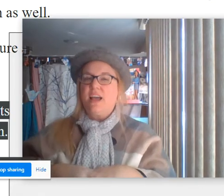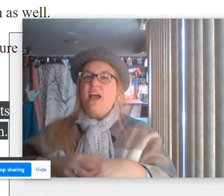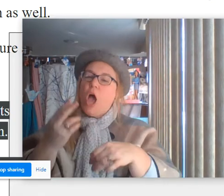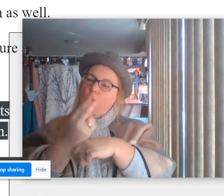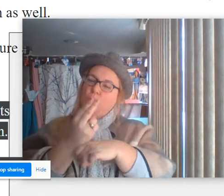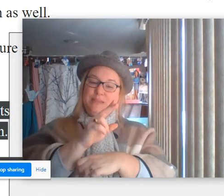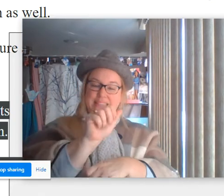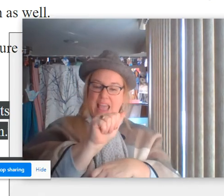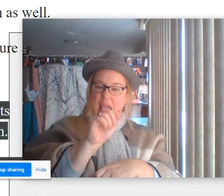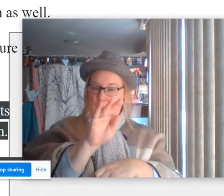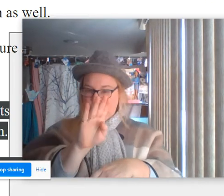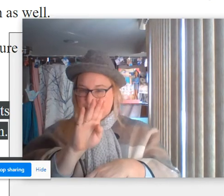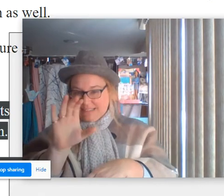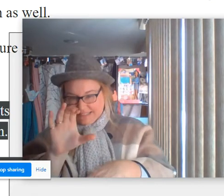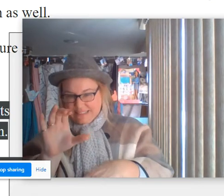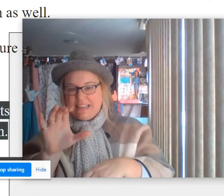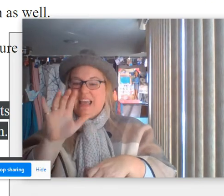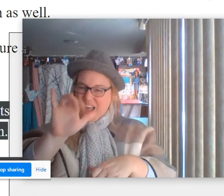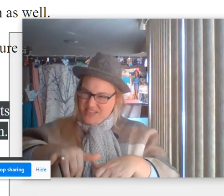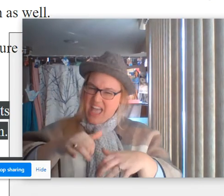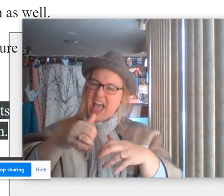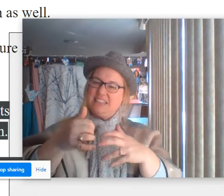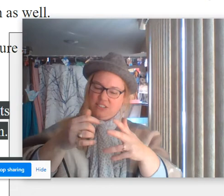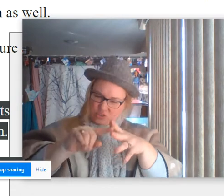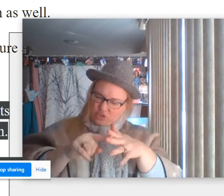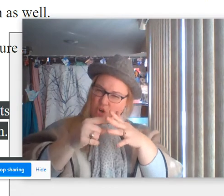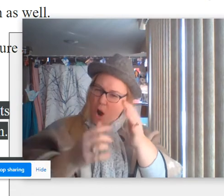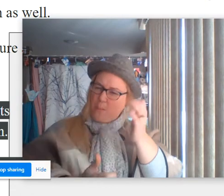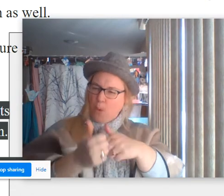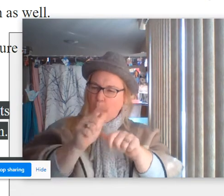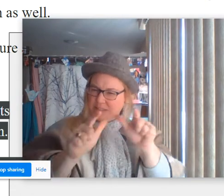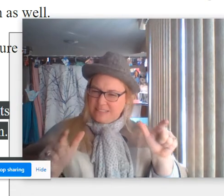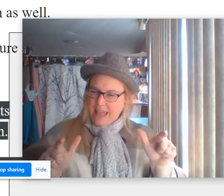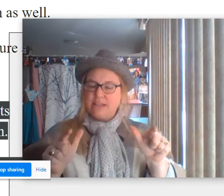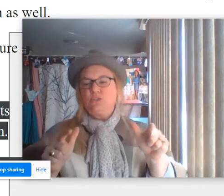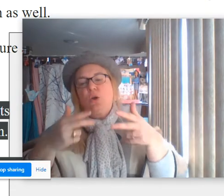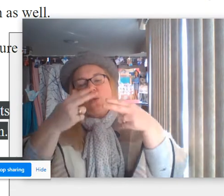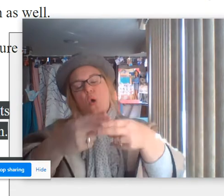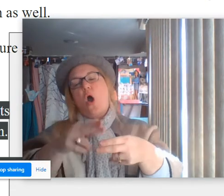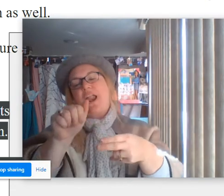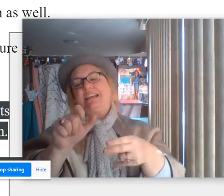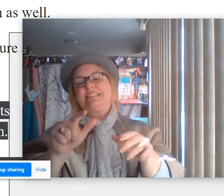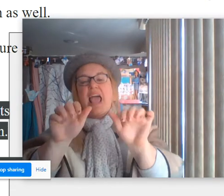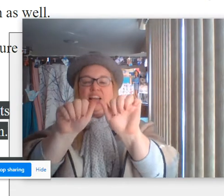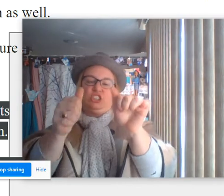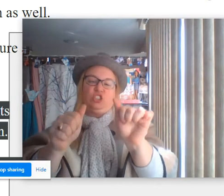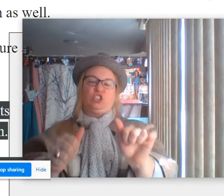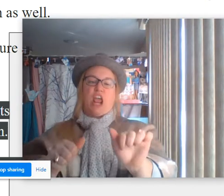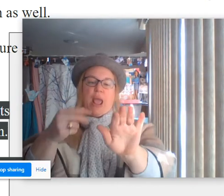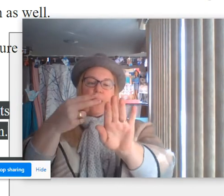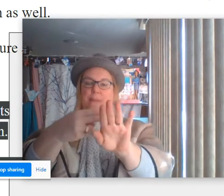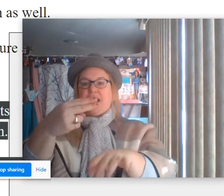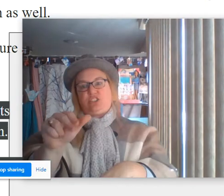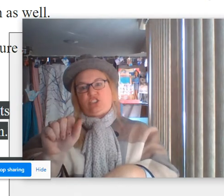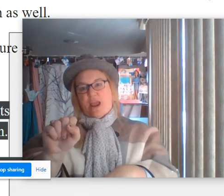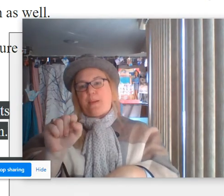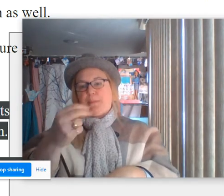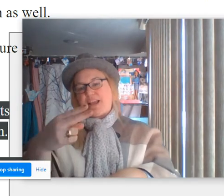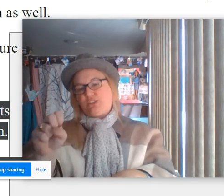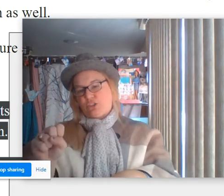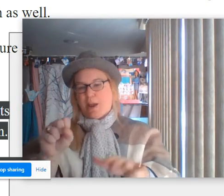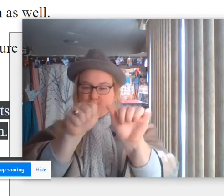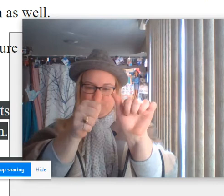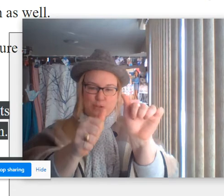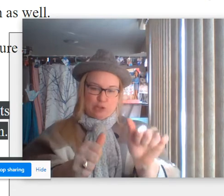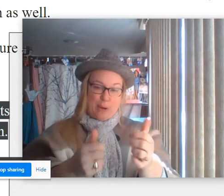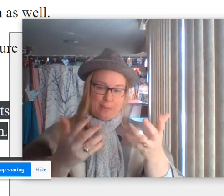is usually the building block of most languages. In ASL, we refer to them often as hand shapes, the shape of the hand. Very technical, see? All right, so